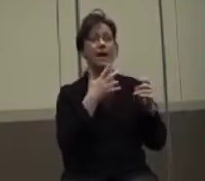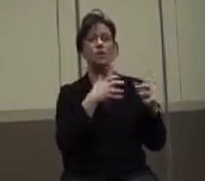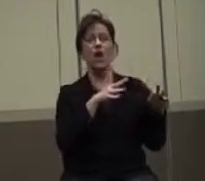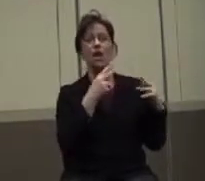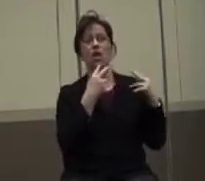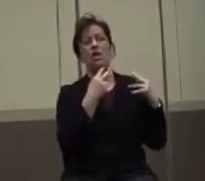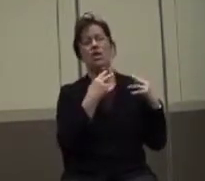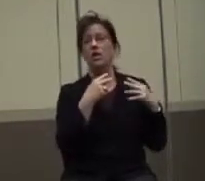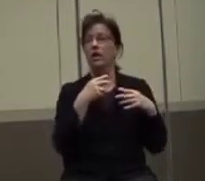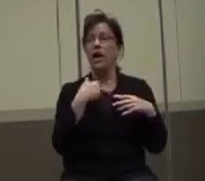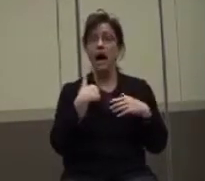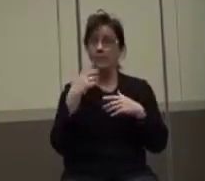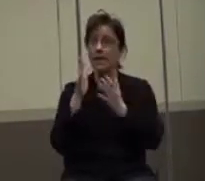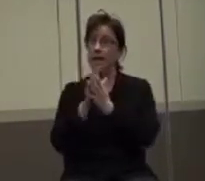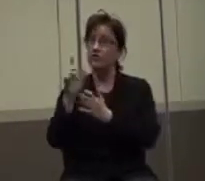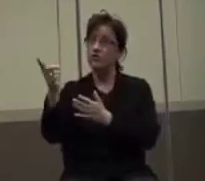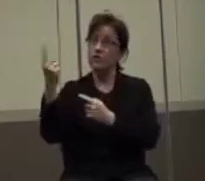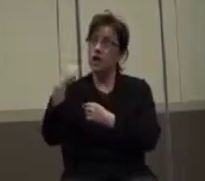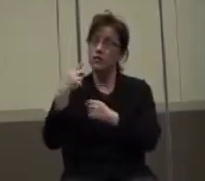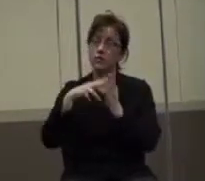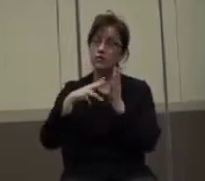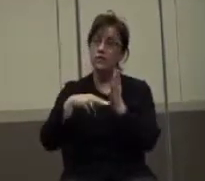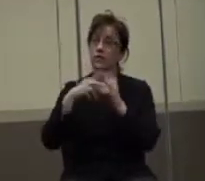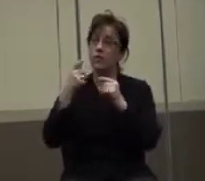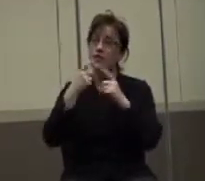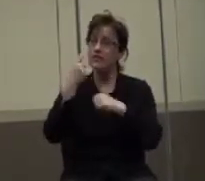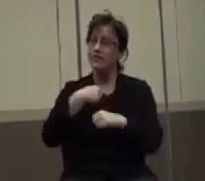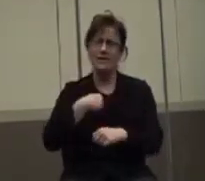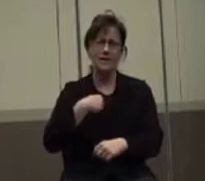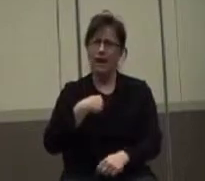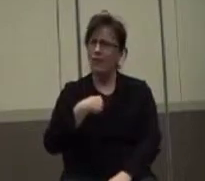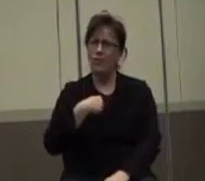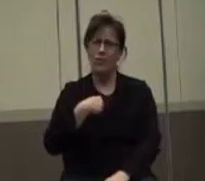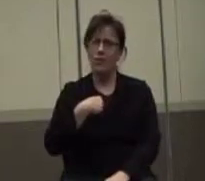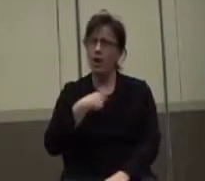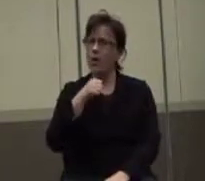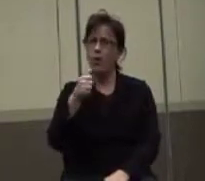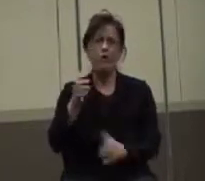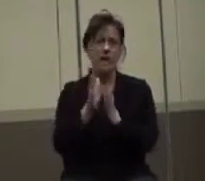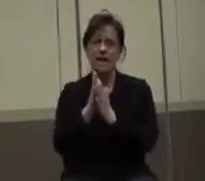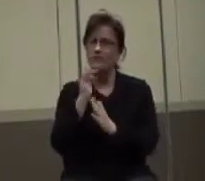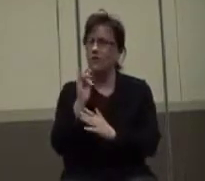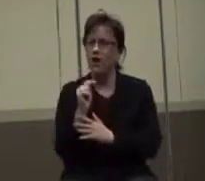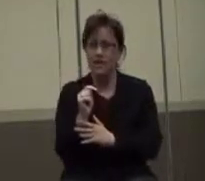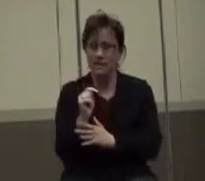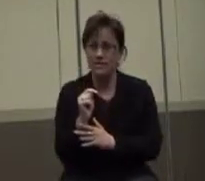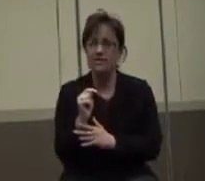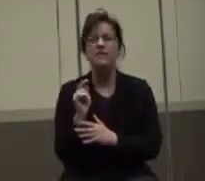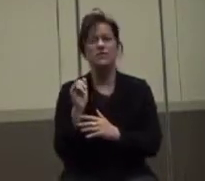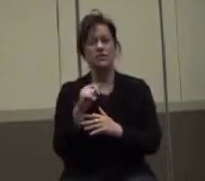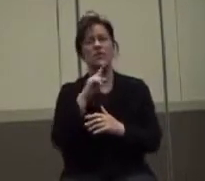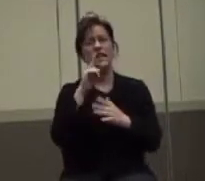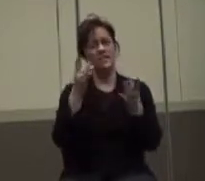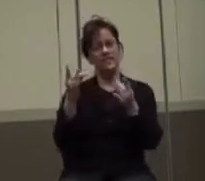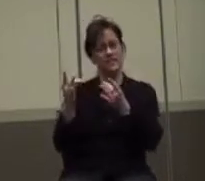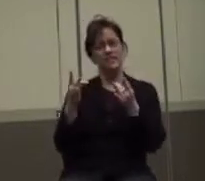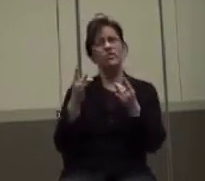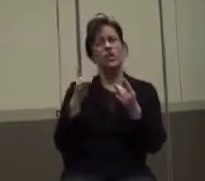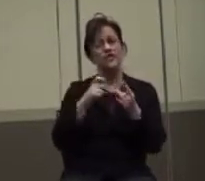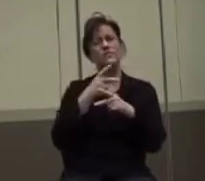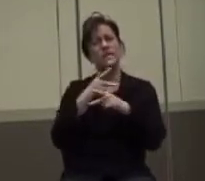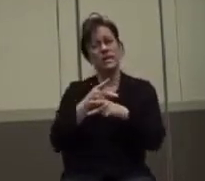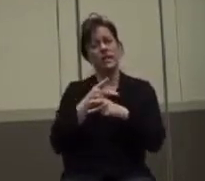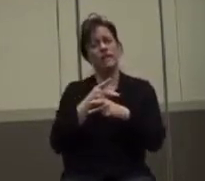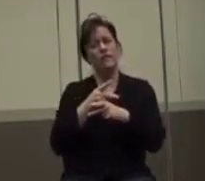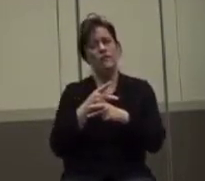of those kind of hidden minefields that we have out there, and unfortunately we tend to hit them the wrong way. Okay? Other